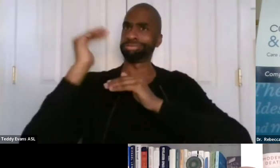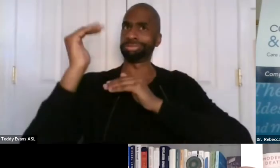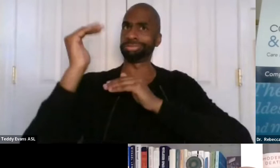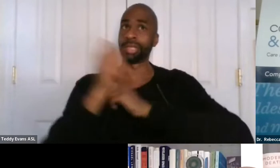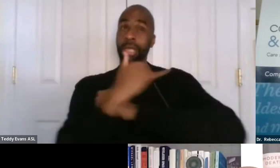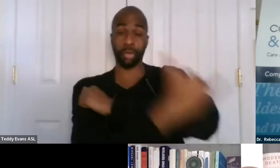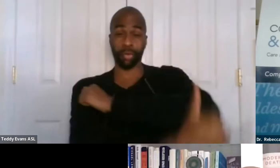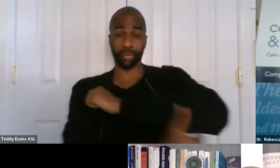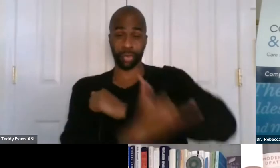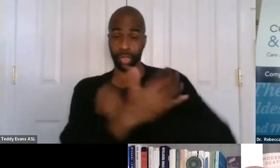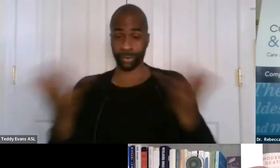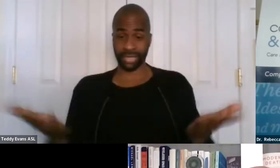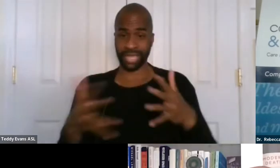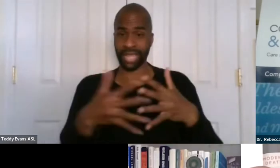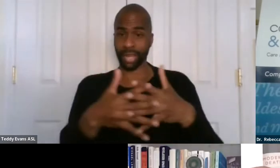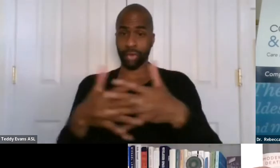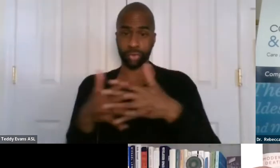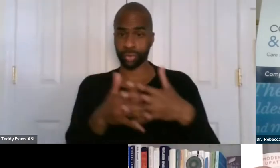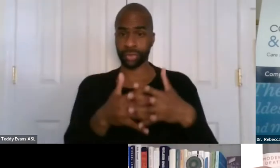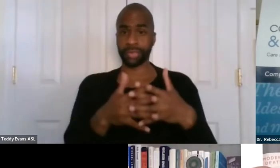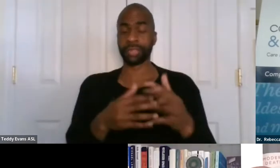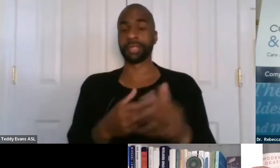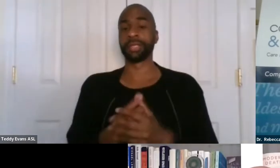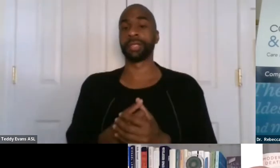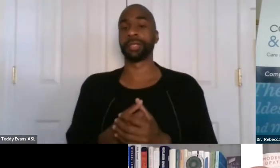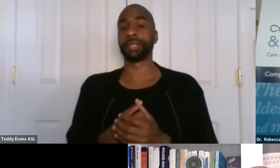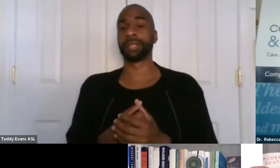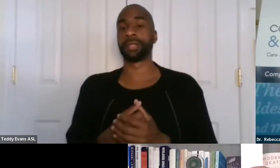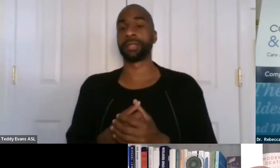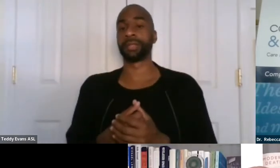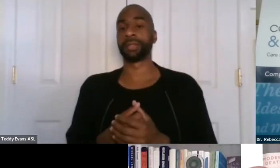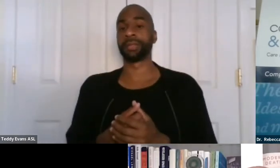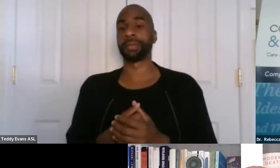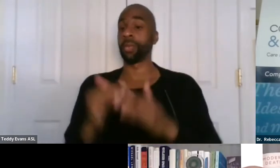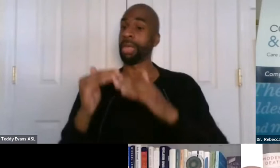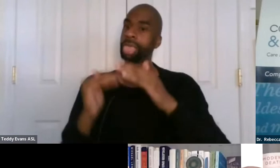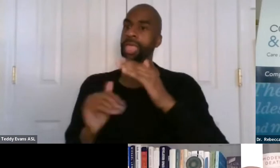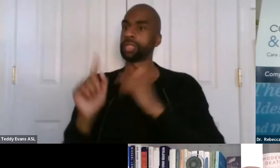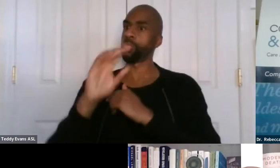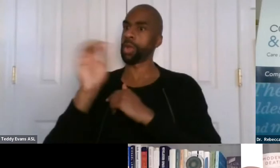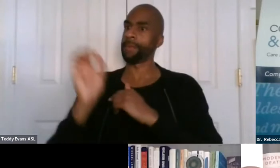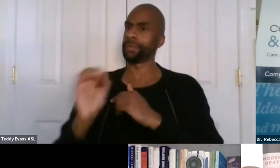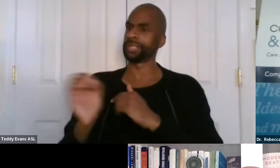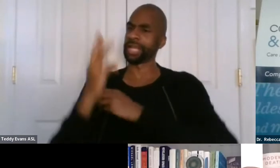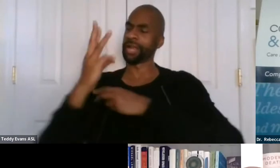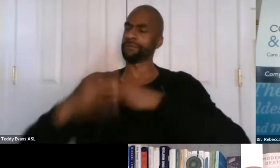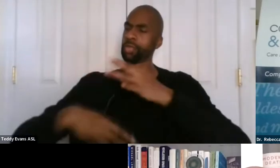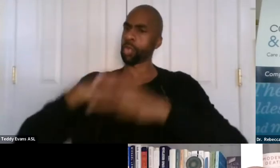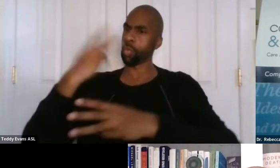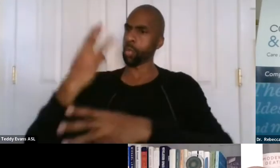Gives prescribes is 1%, less than 1% of the world's population, but prescribes 30% of world's